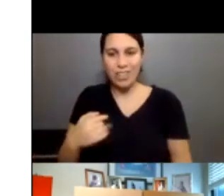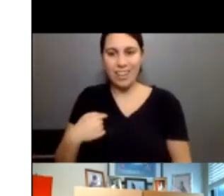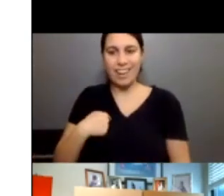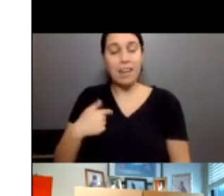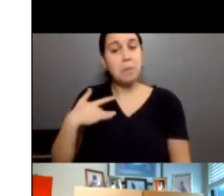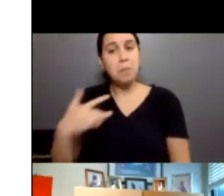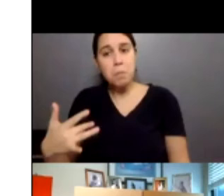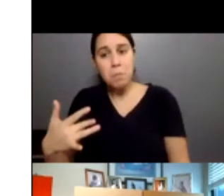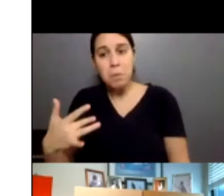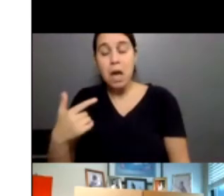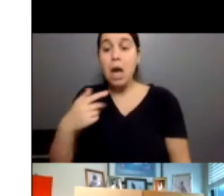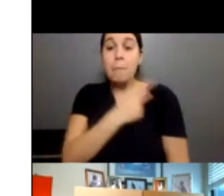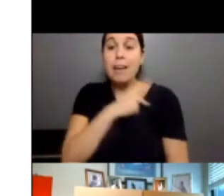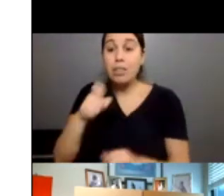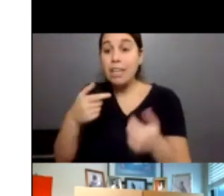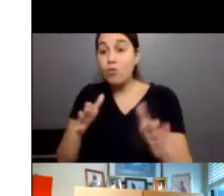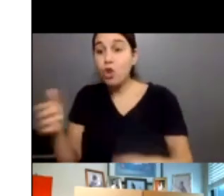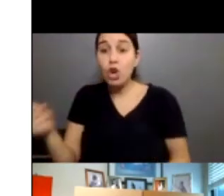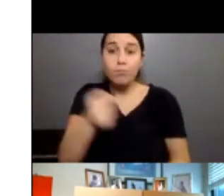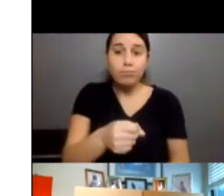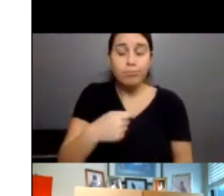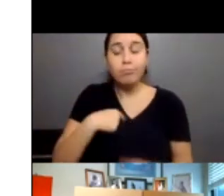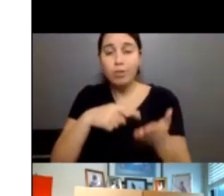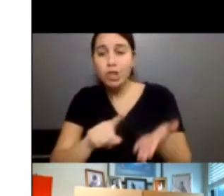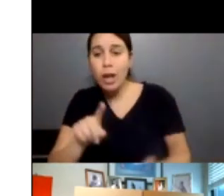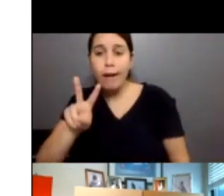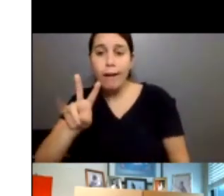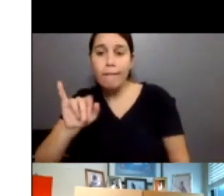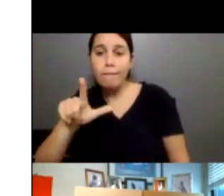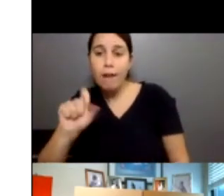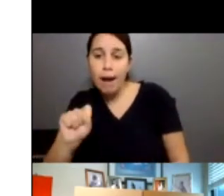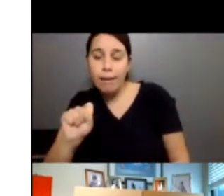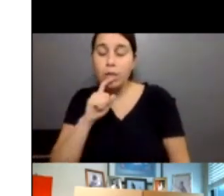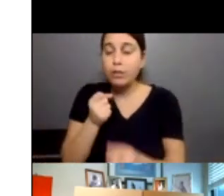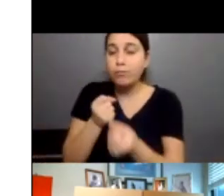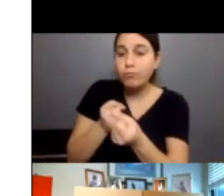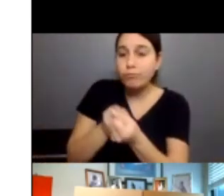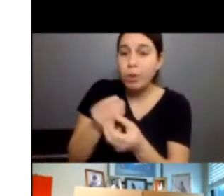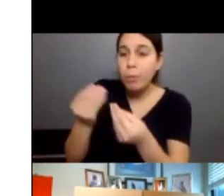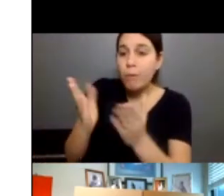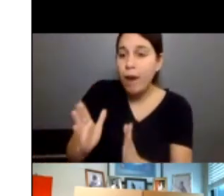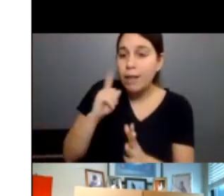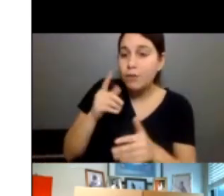like rooming patients, monitoring vital signs, assisting providers with procedures, phlebotomy, and training